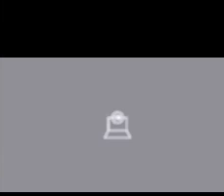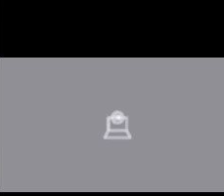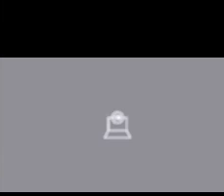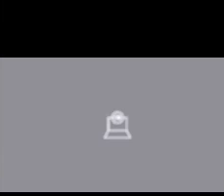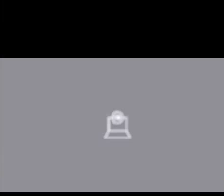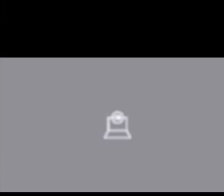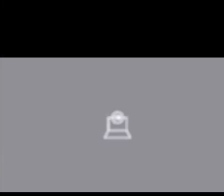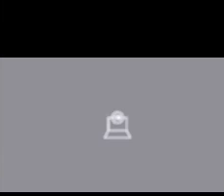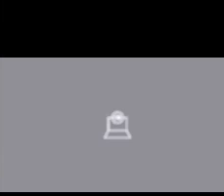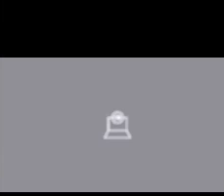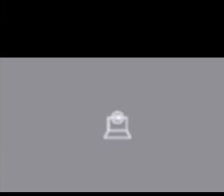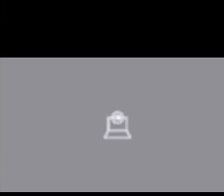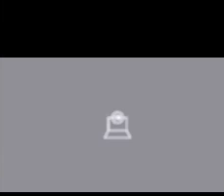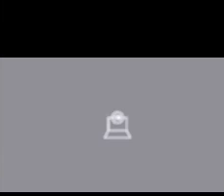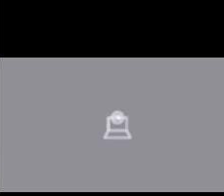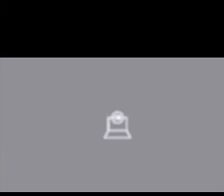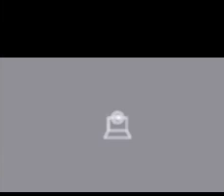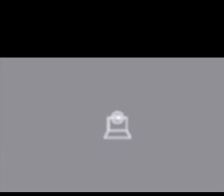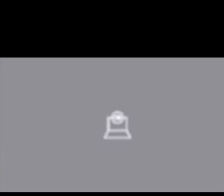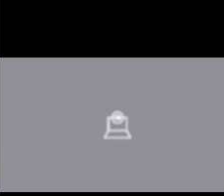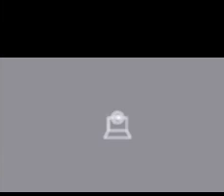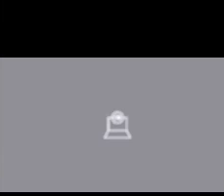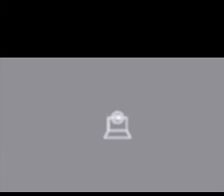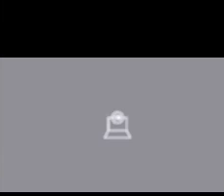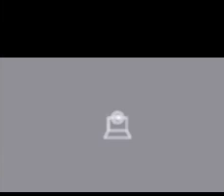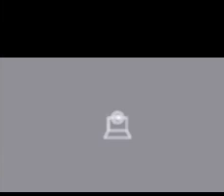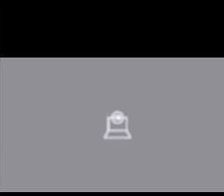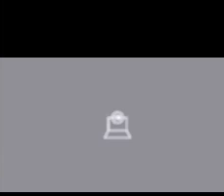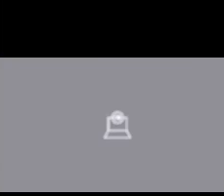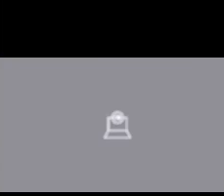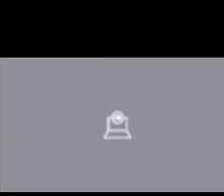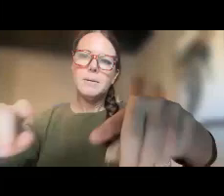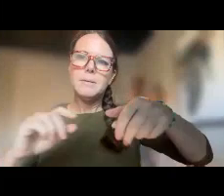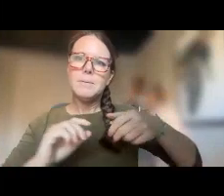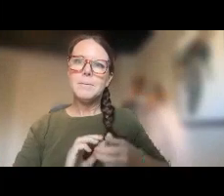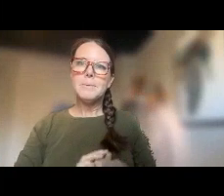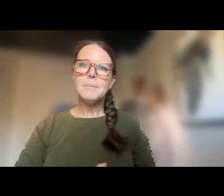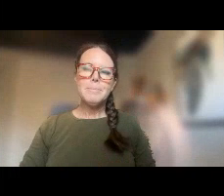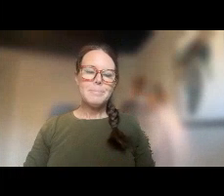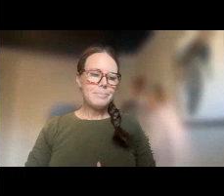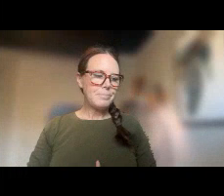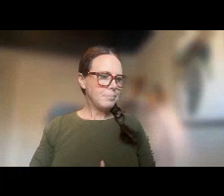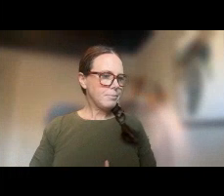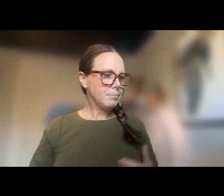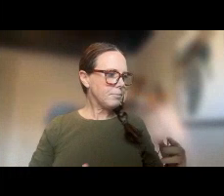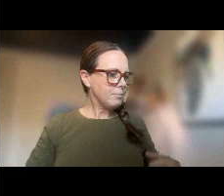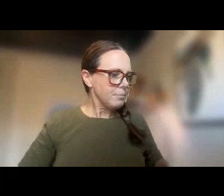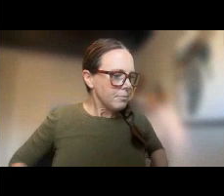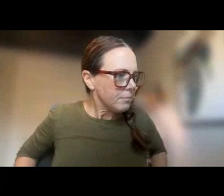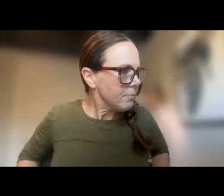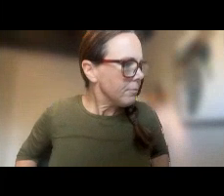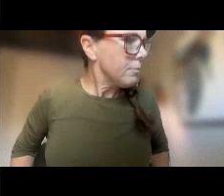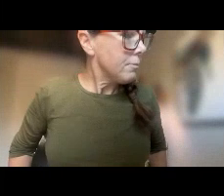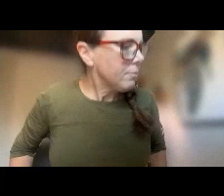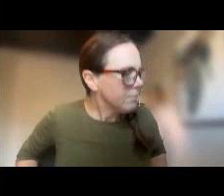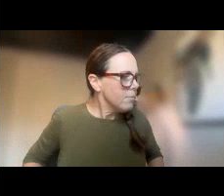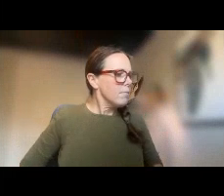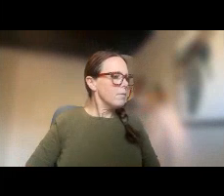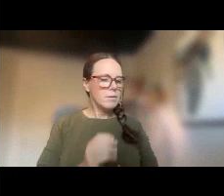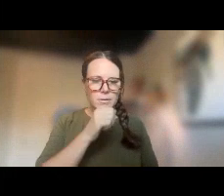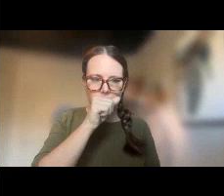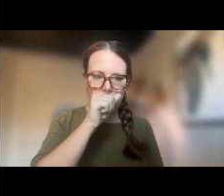So say 9:30 cookies and coffee. Yeah. 10 o'clock ceremony